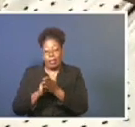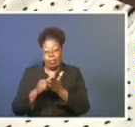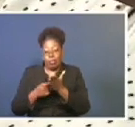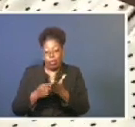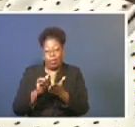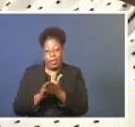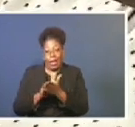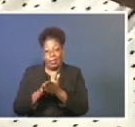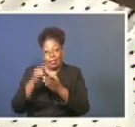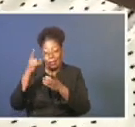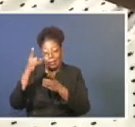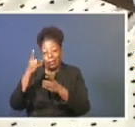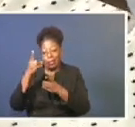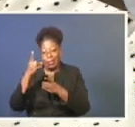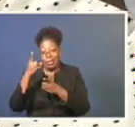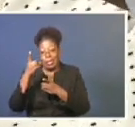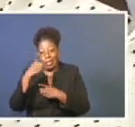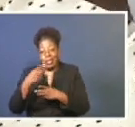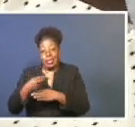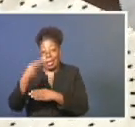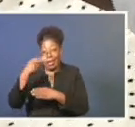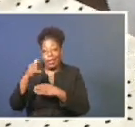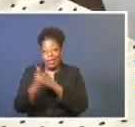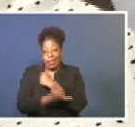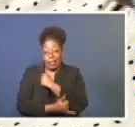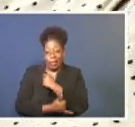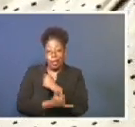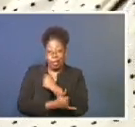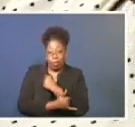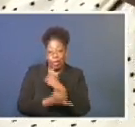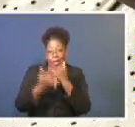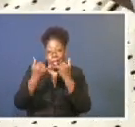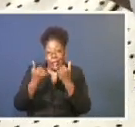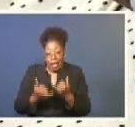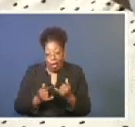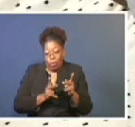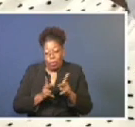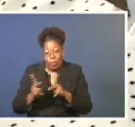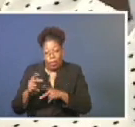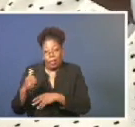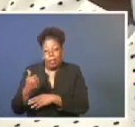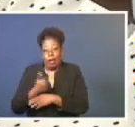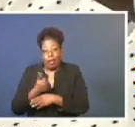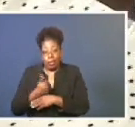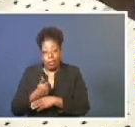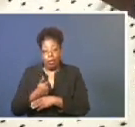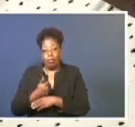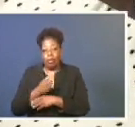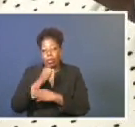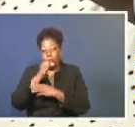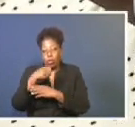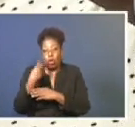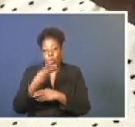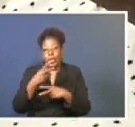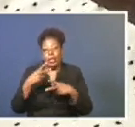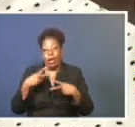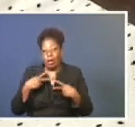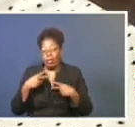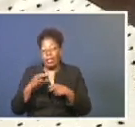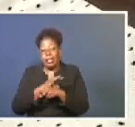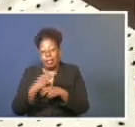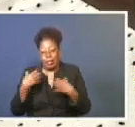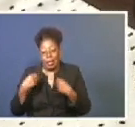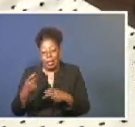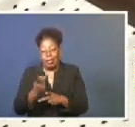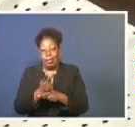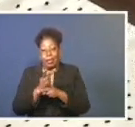the disease burden is relatively high in the country. And we are now preparing ourselves to ensure that we have adequate